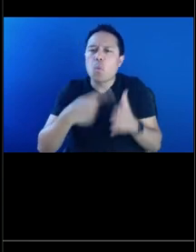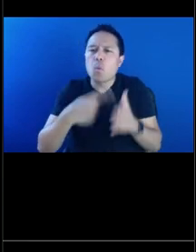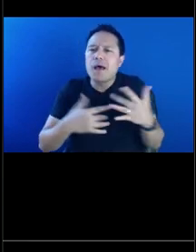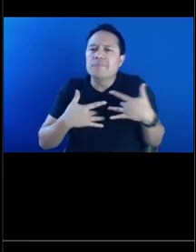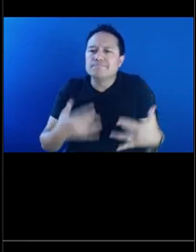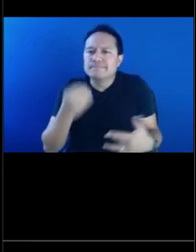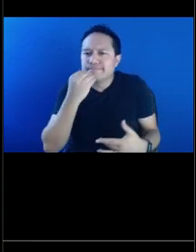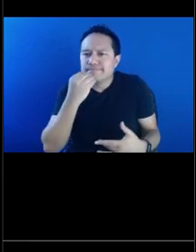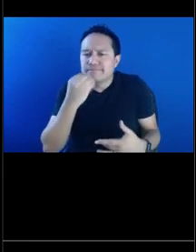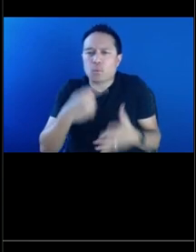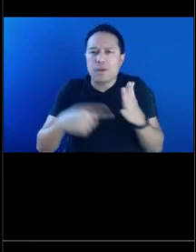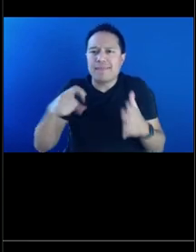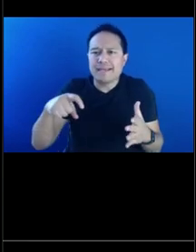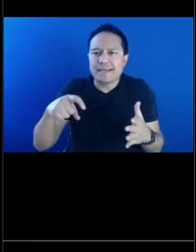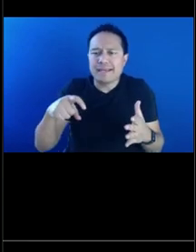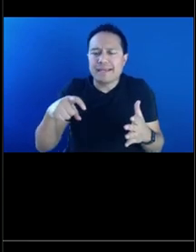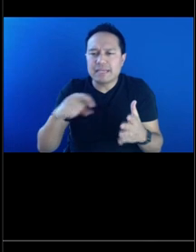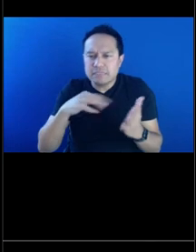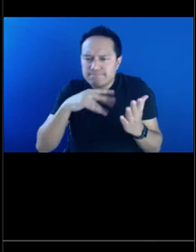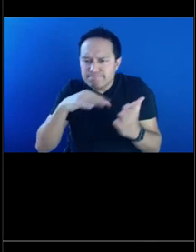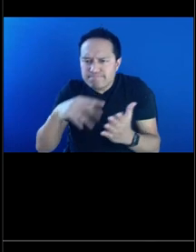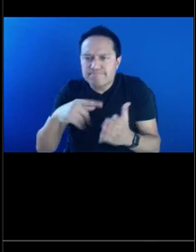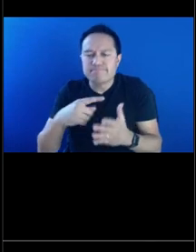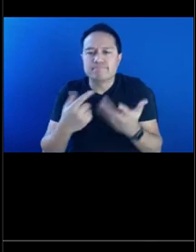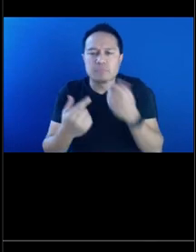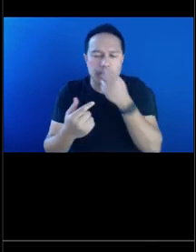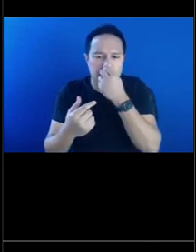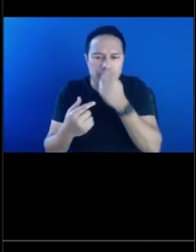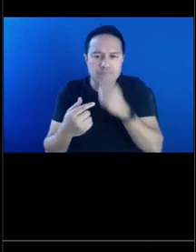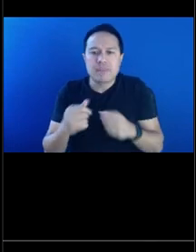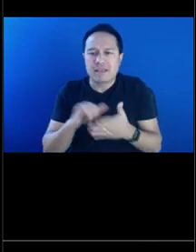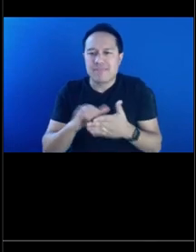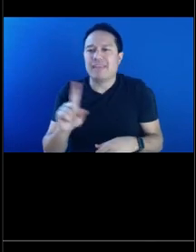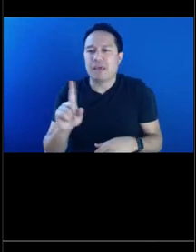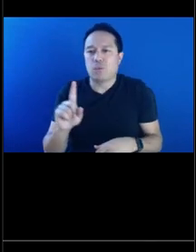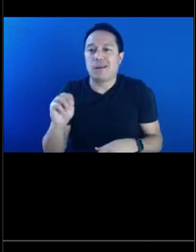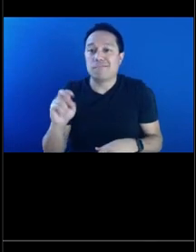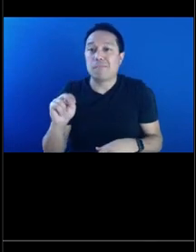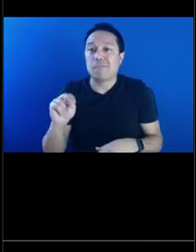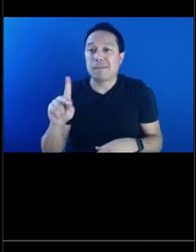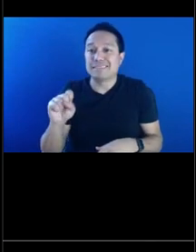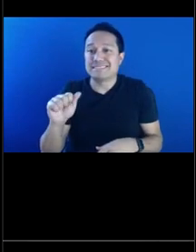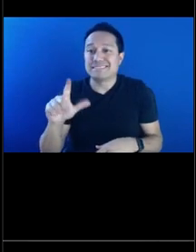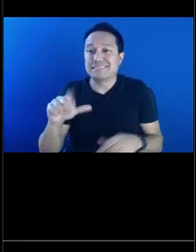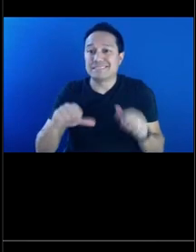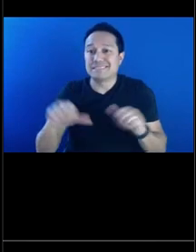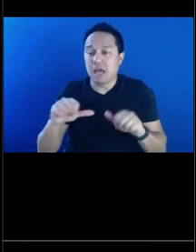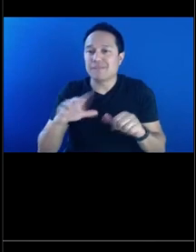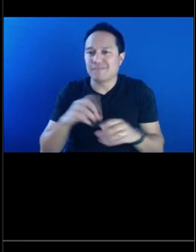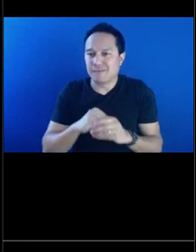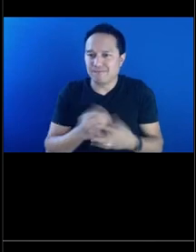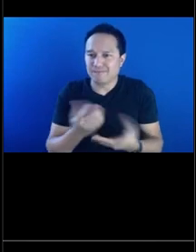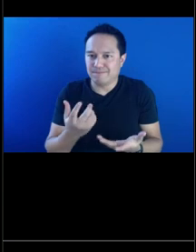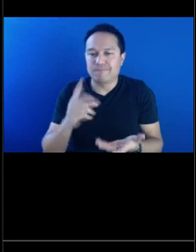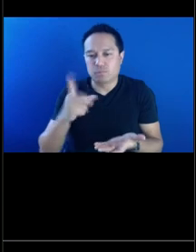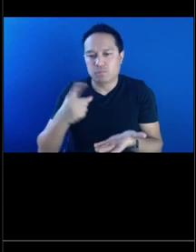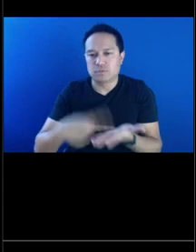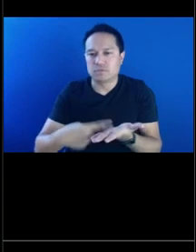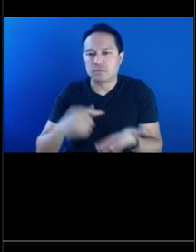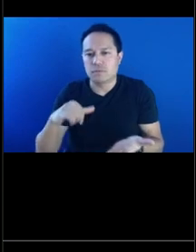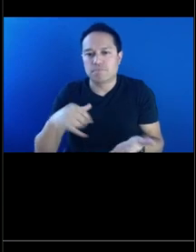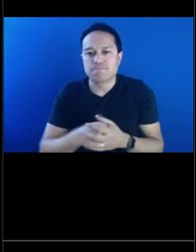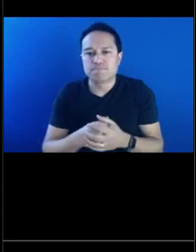what they need to eat and what will make them thrive. And so that's where some of the monk seal science comes in that I'm gonna talk about today. But